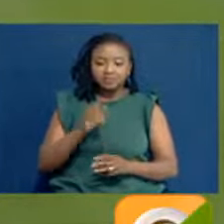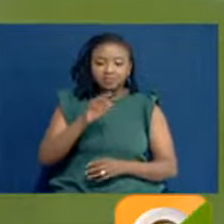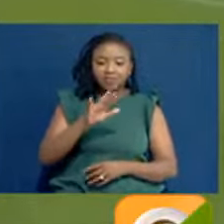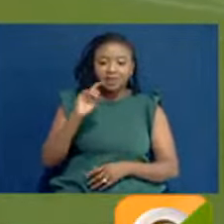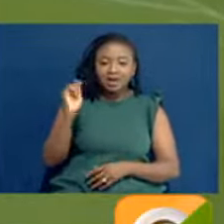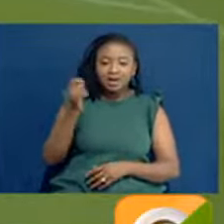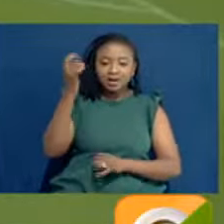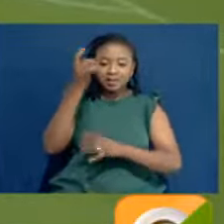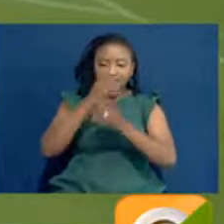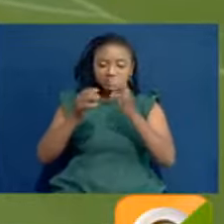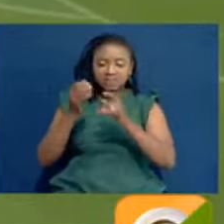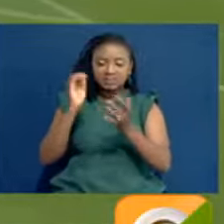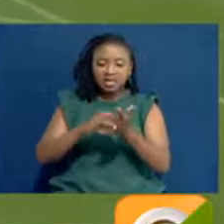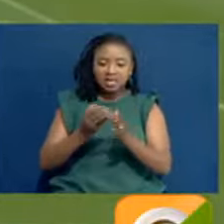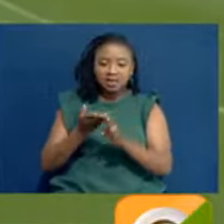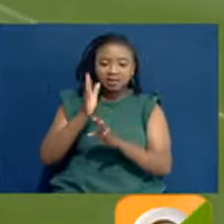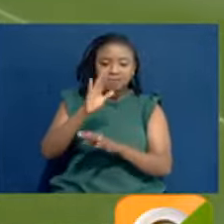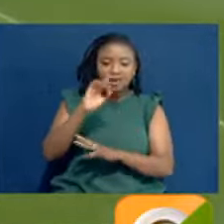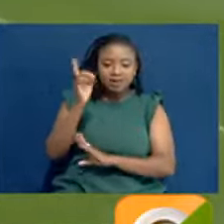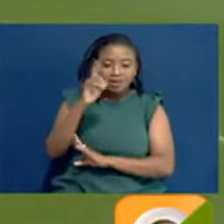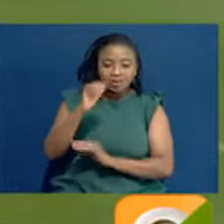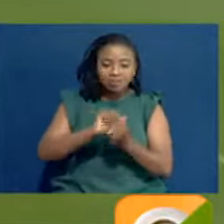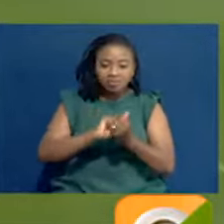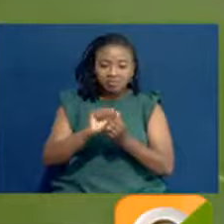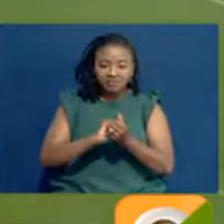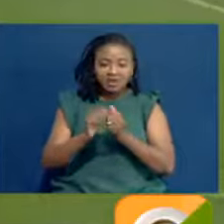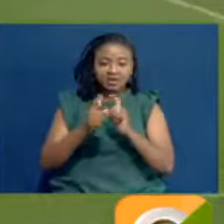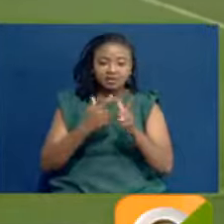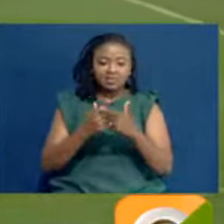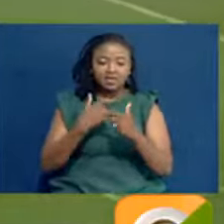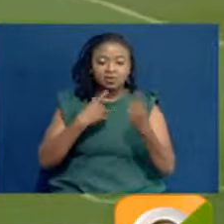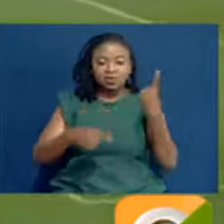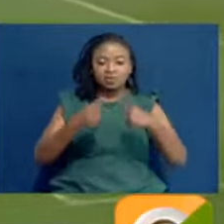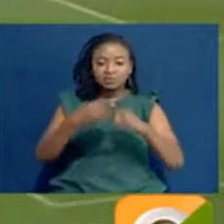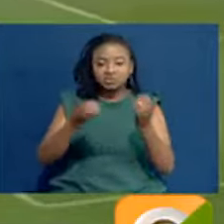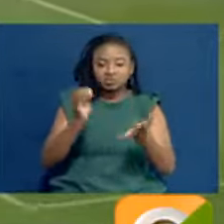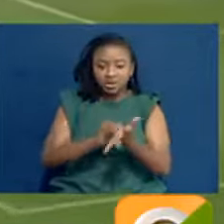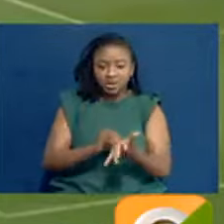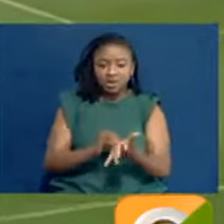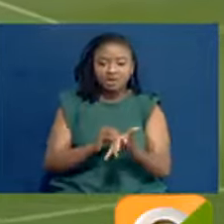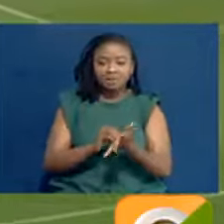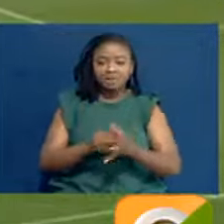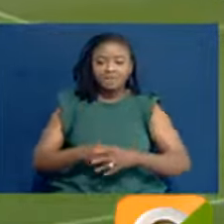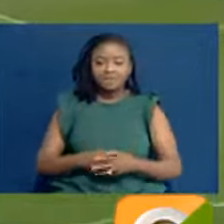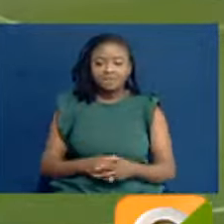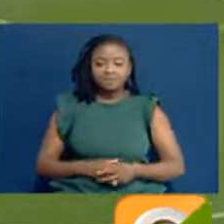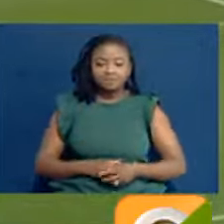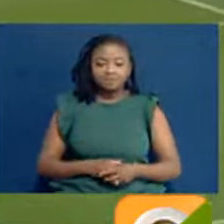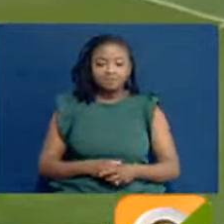will be back in Nairobi on Friday to prepare for another friendly match against South Sudan on Sunday.